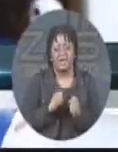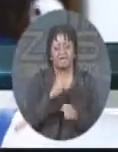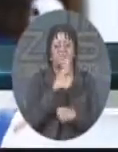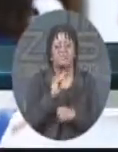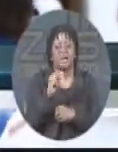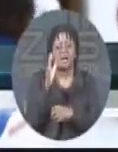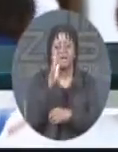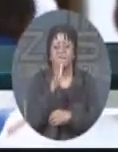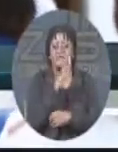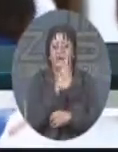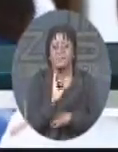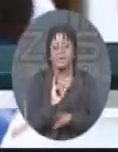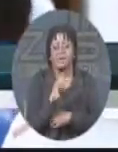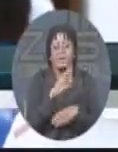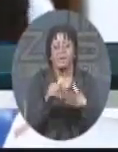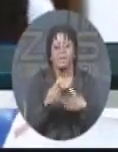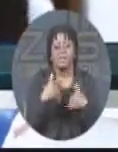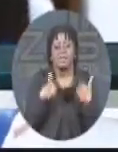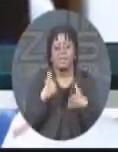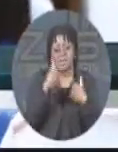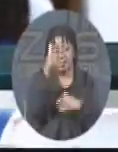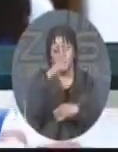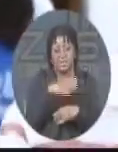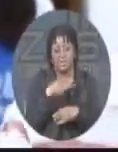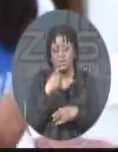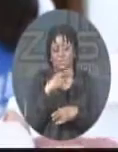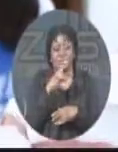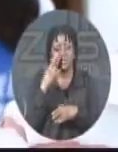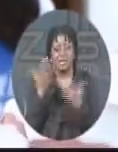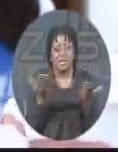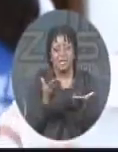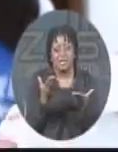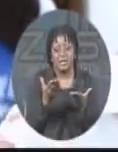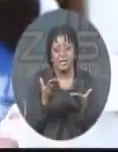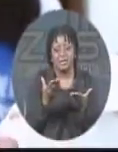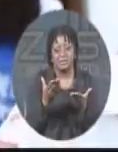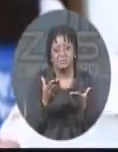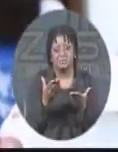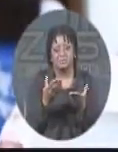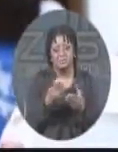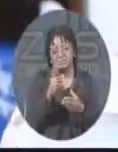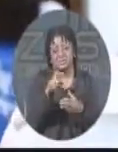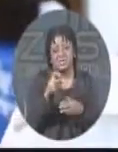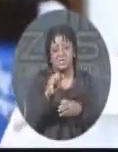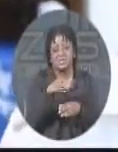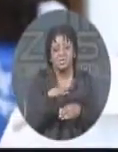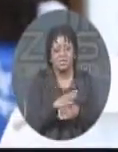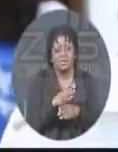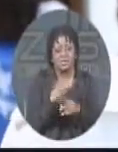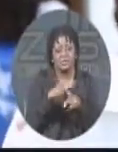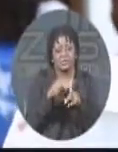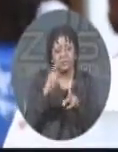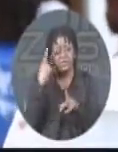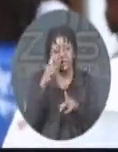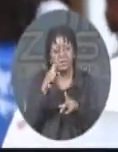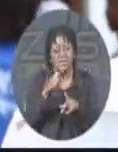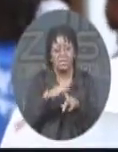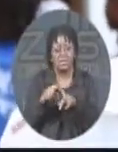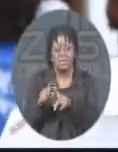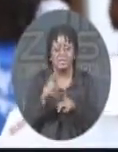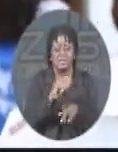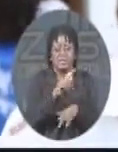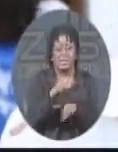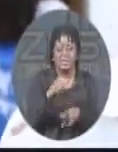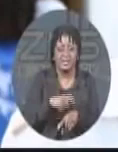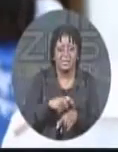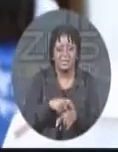All the young men came here, over here, like a little job at different time. But